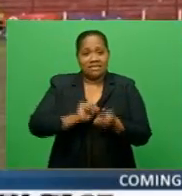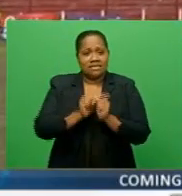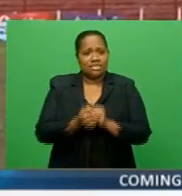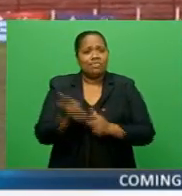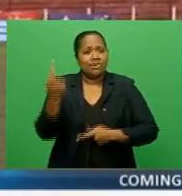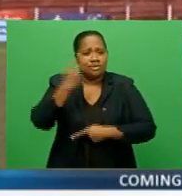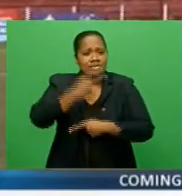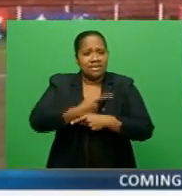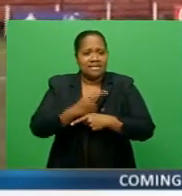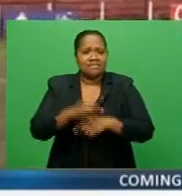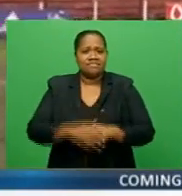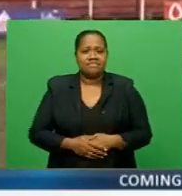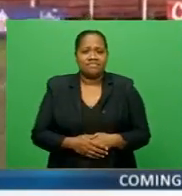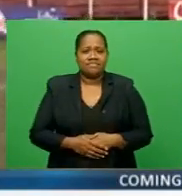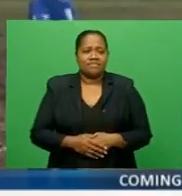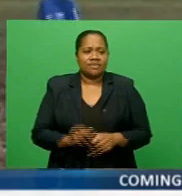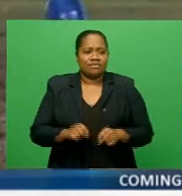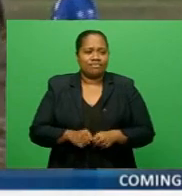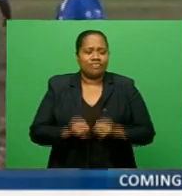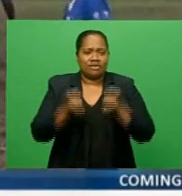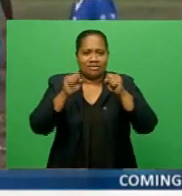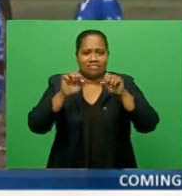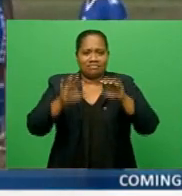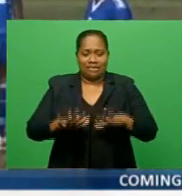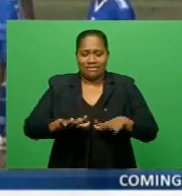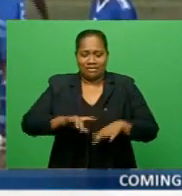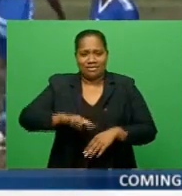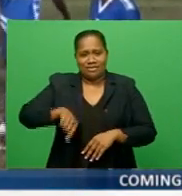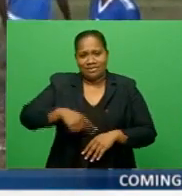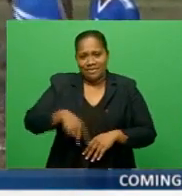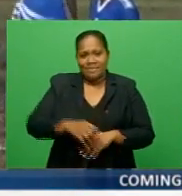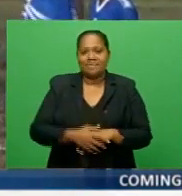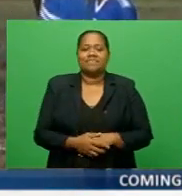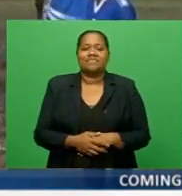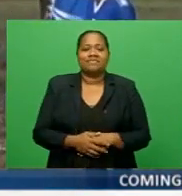Tonight, break a blessing for Suva.